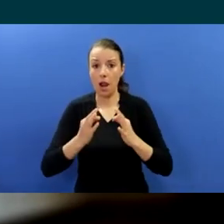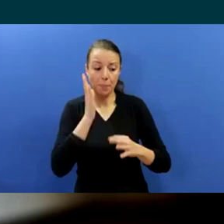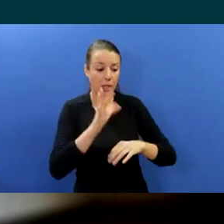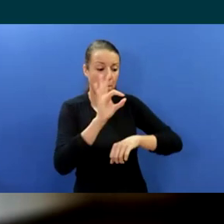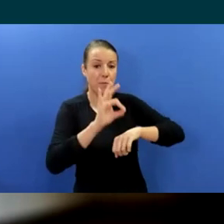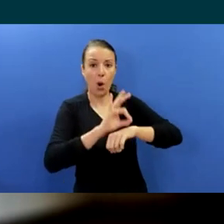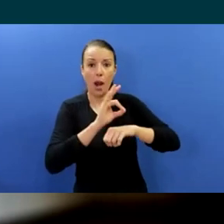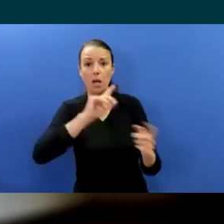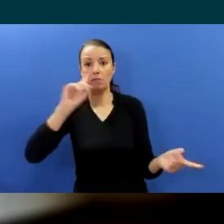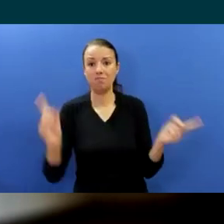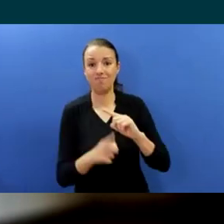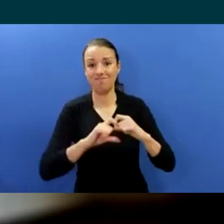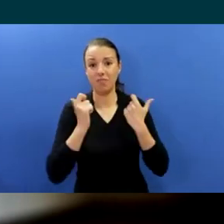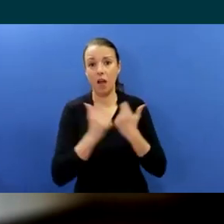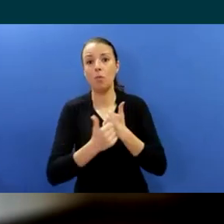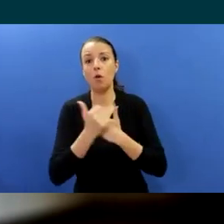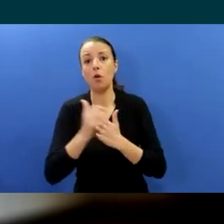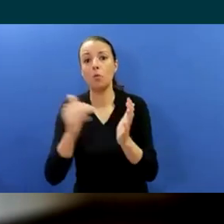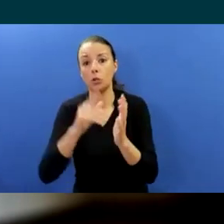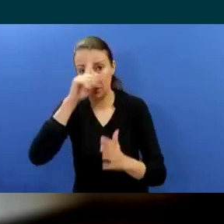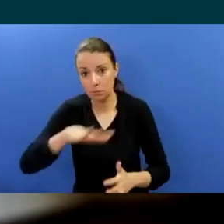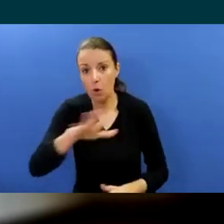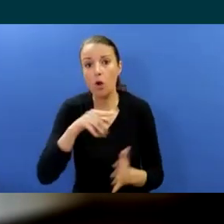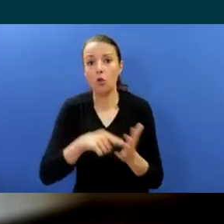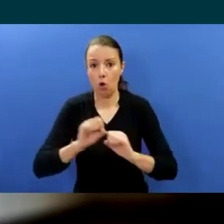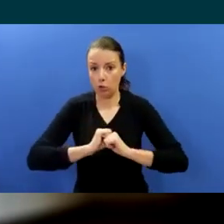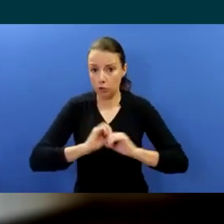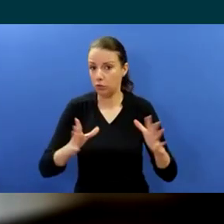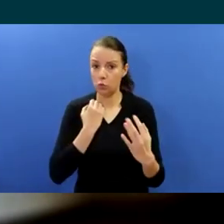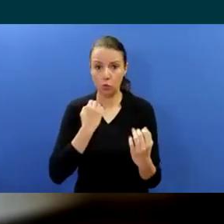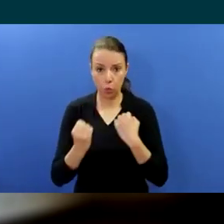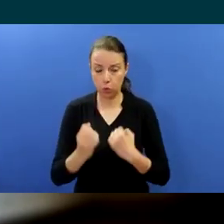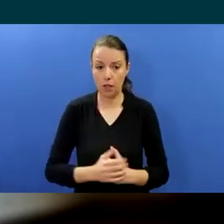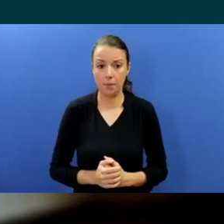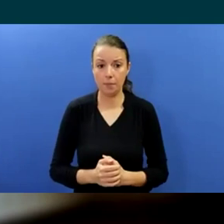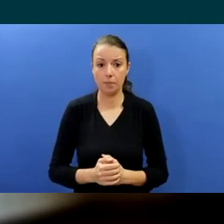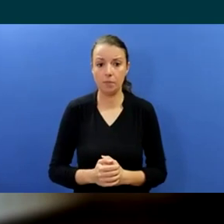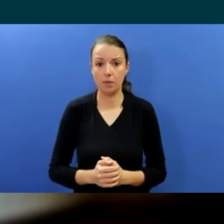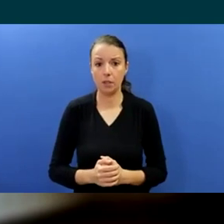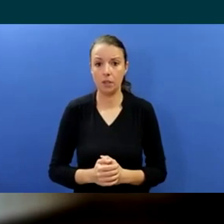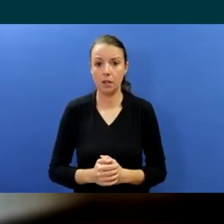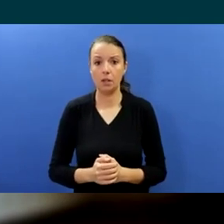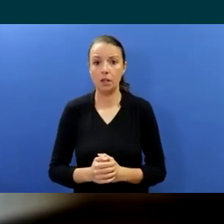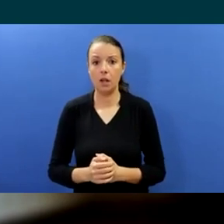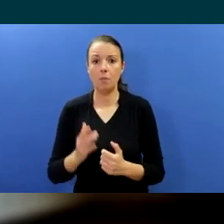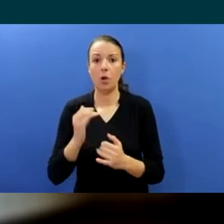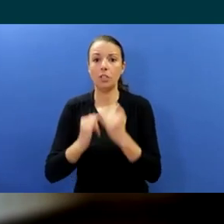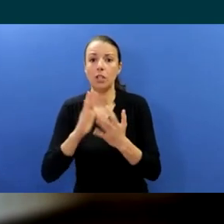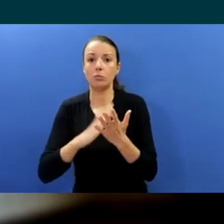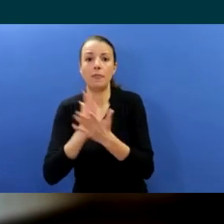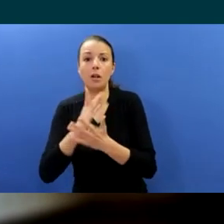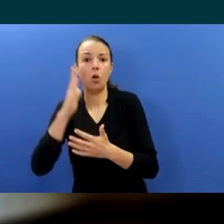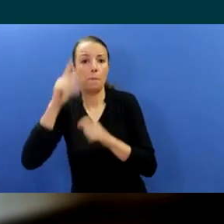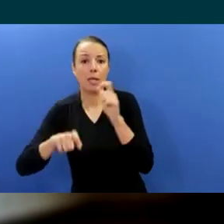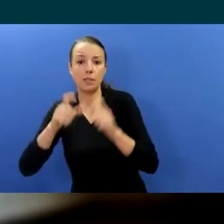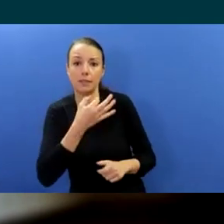do, the type of participation which is the most difficult to do. Additional remarks from inside